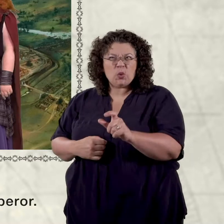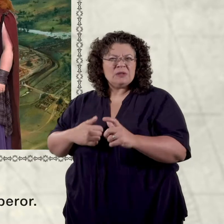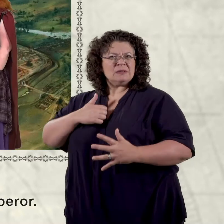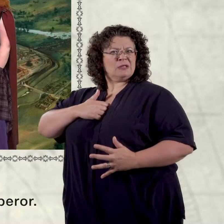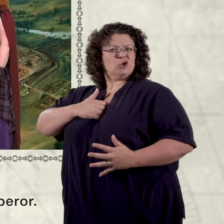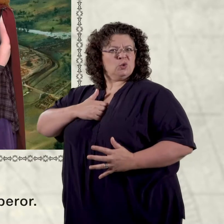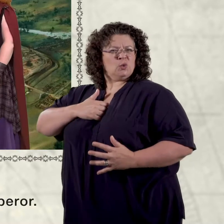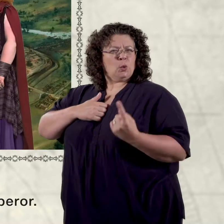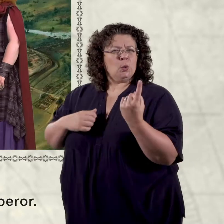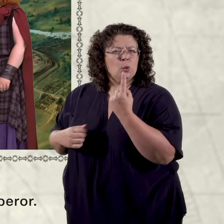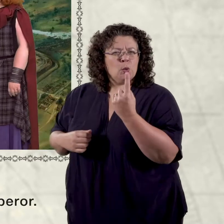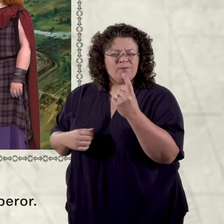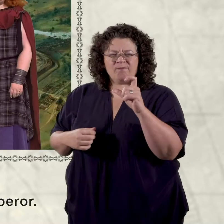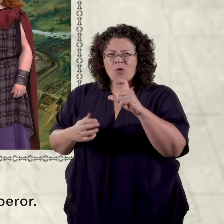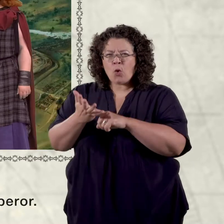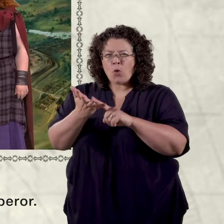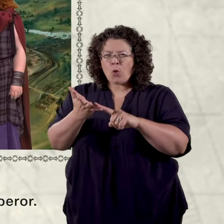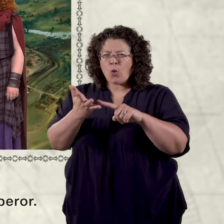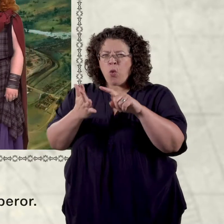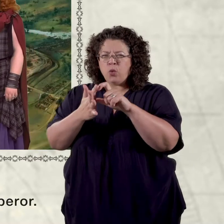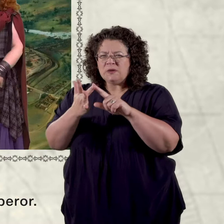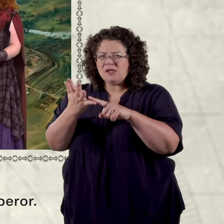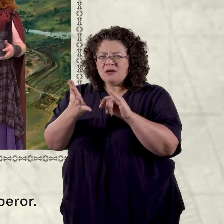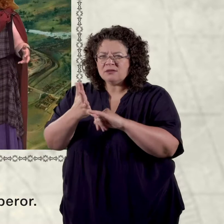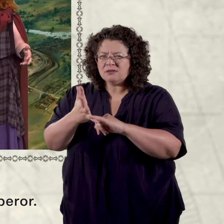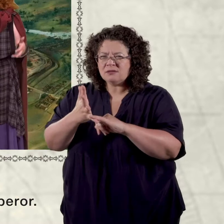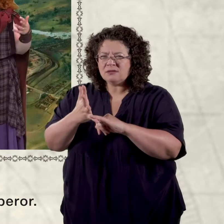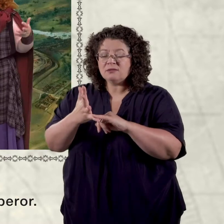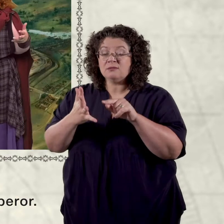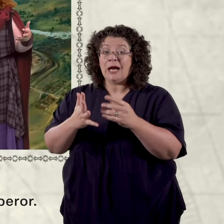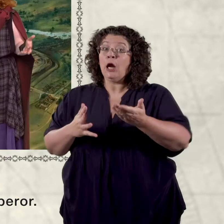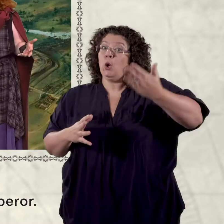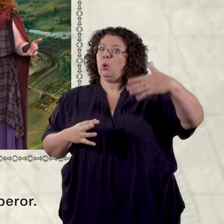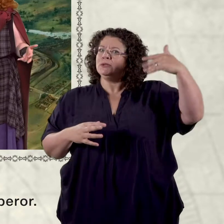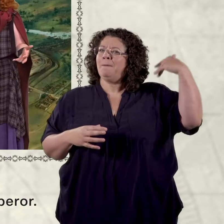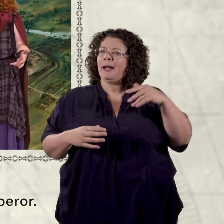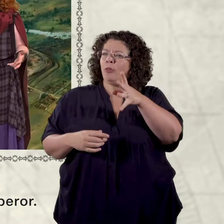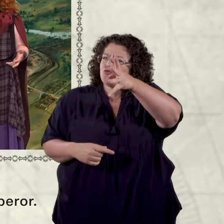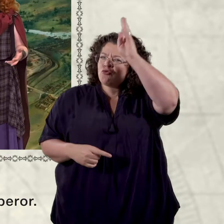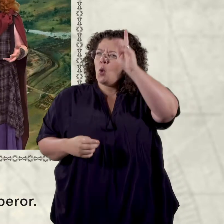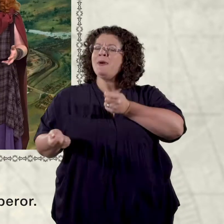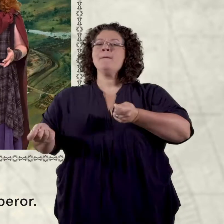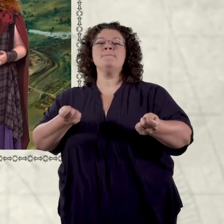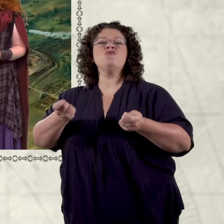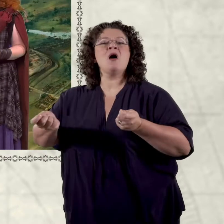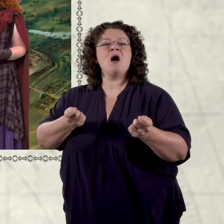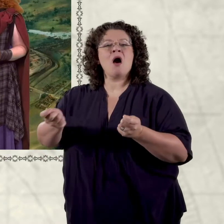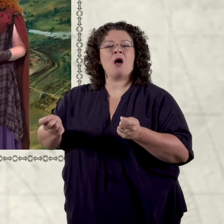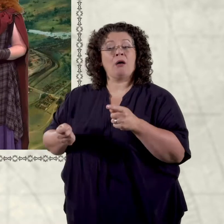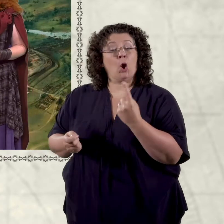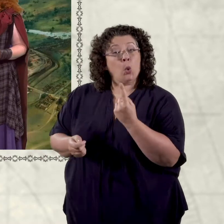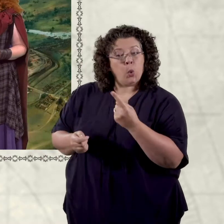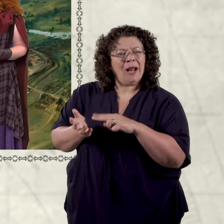It was a statue of Claudius. Claudius used to be the Roman Emperor. He was